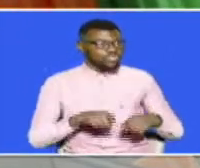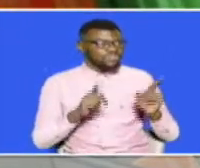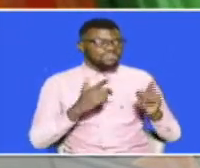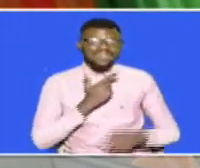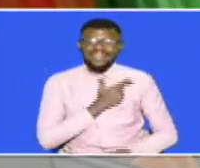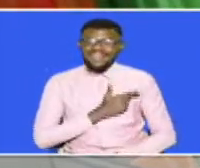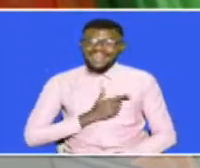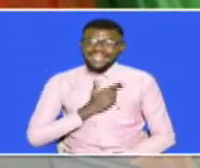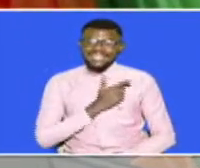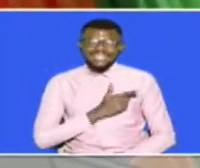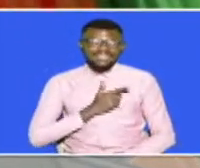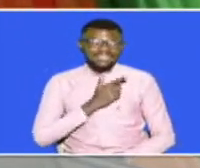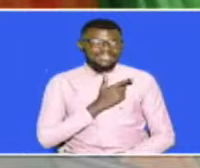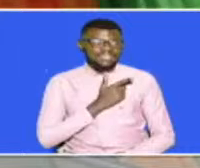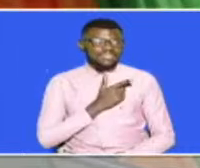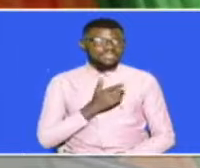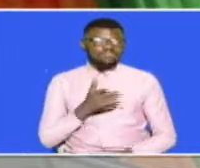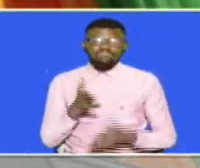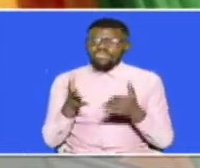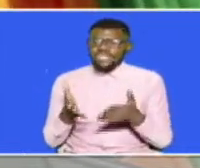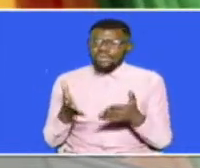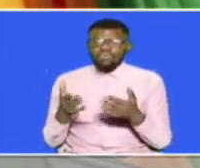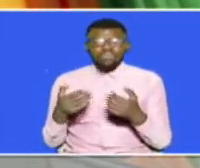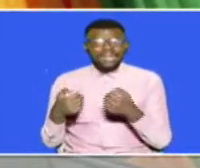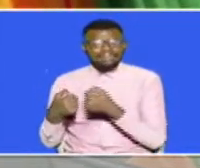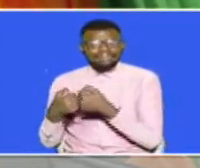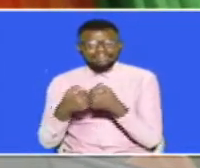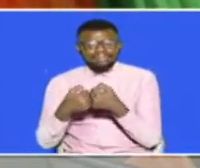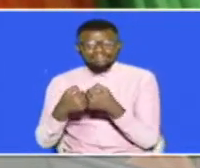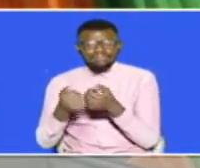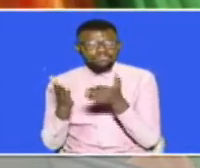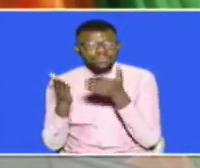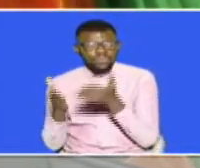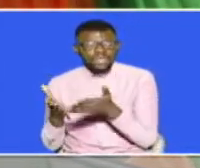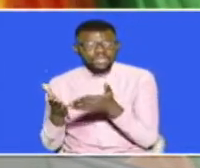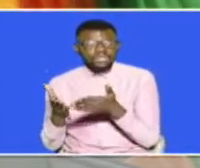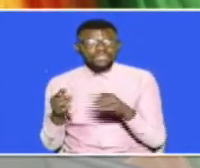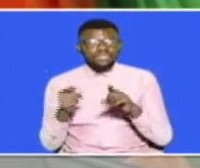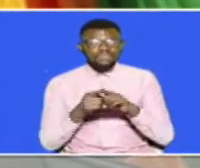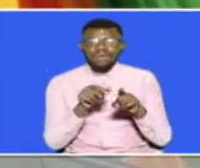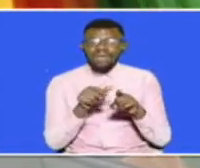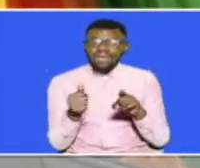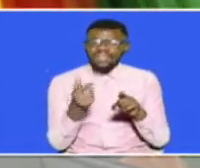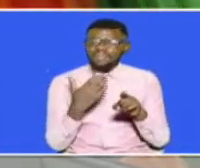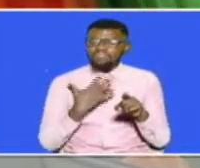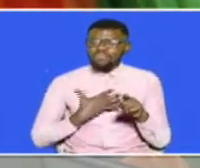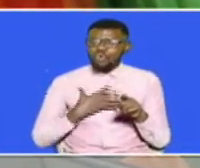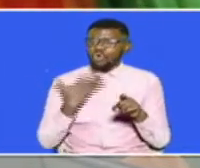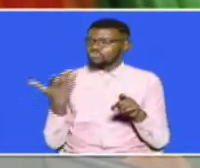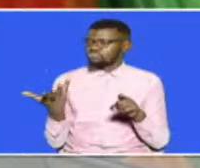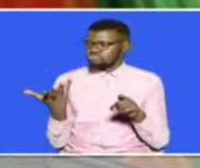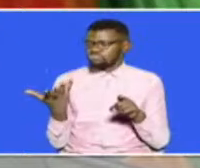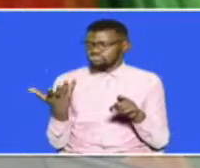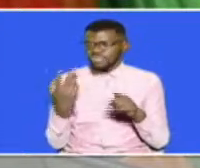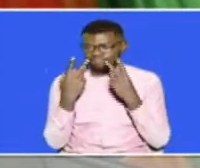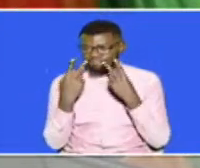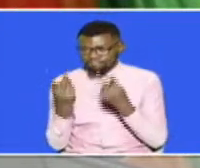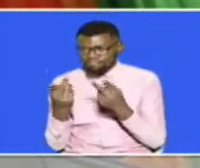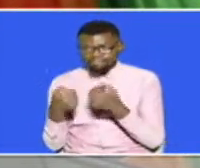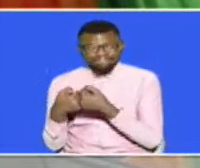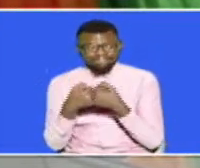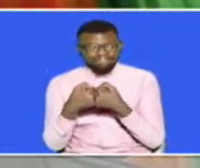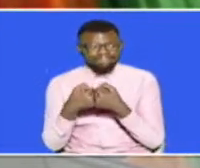in time when most things are at the click of a button, are at the click of the button on your phone.